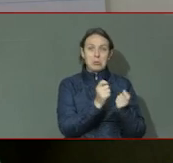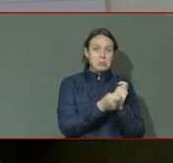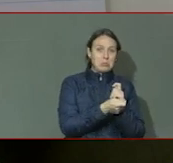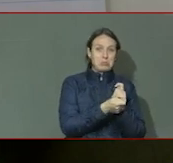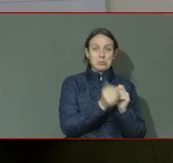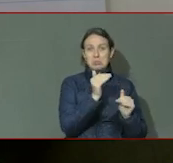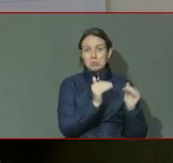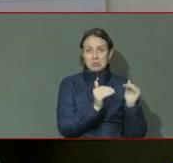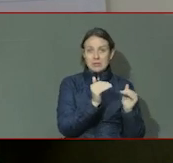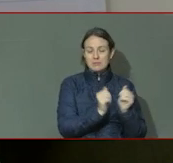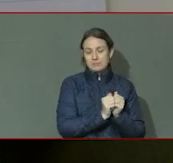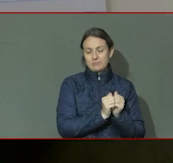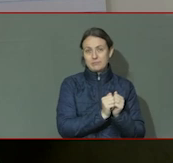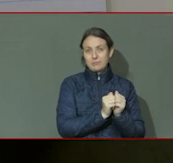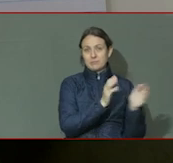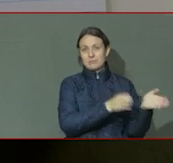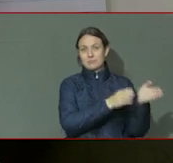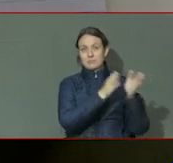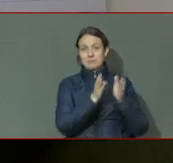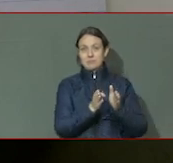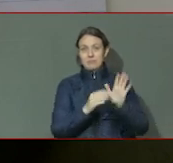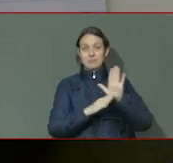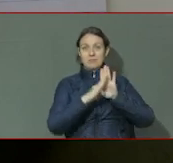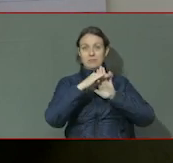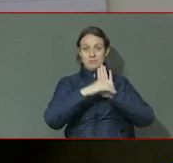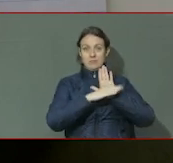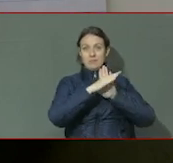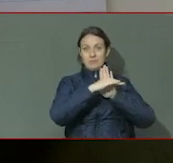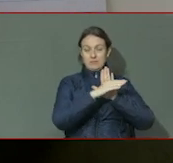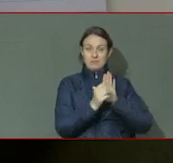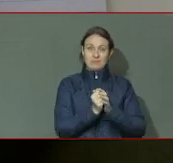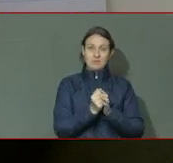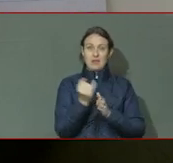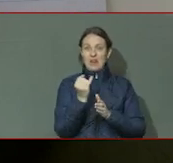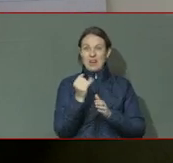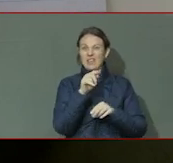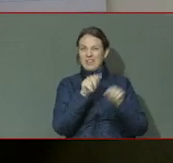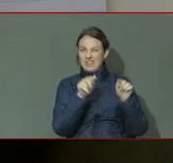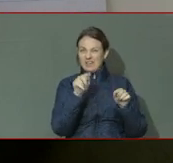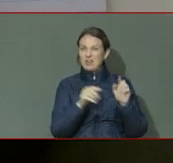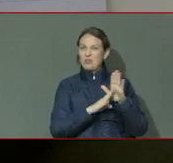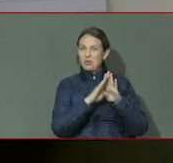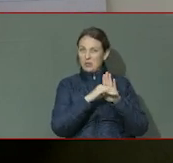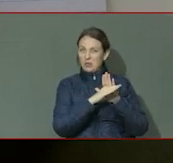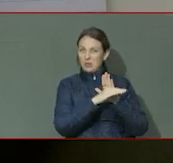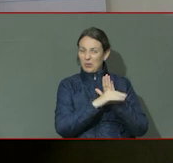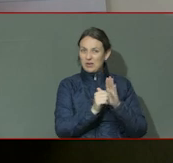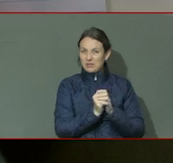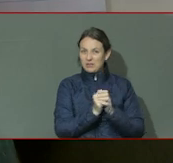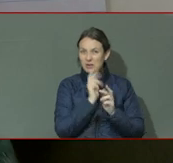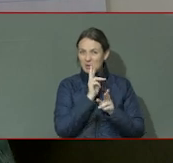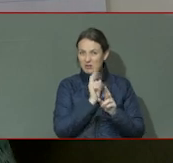then also there's a question on graphs, the Maxwell-Boltzmann graphs and the graphs on reaction